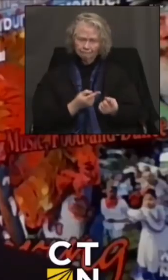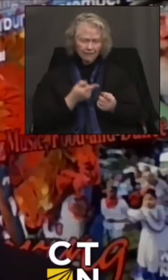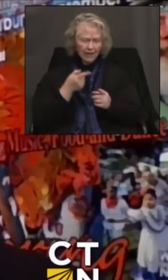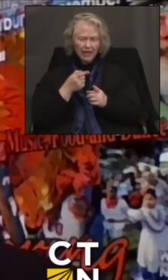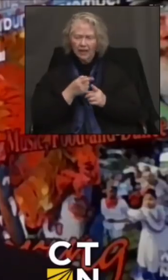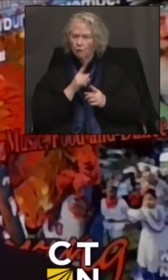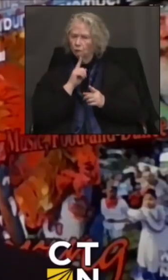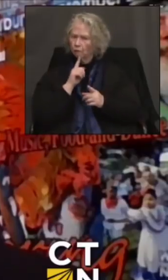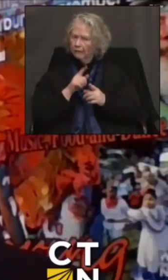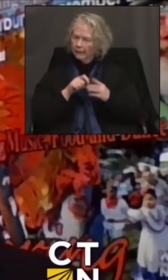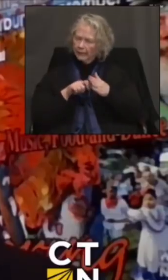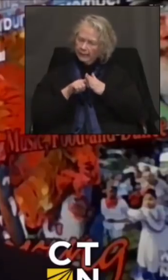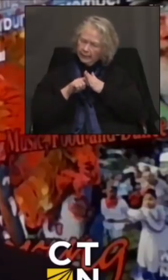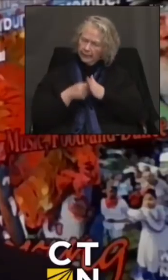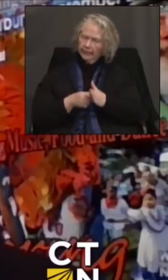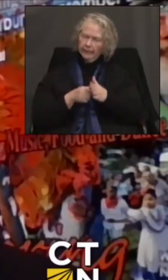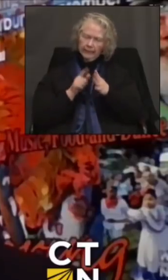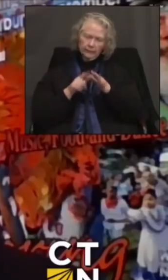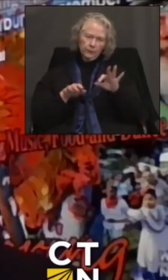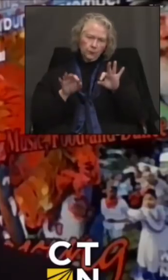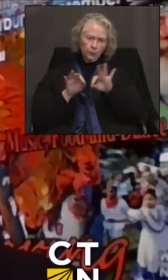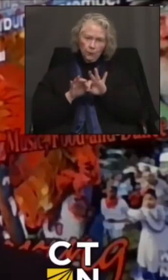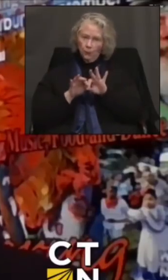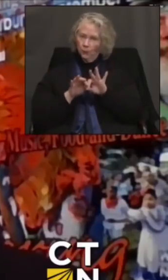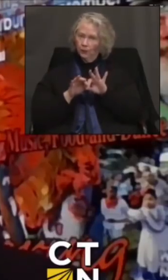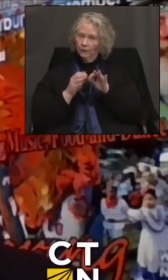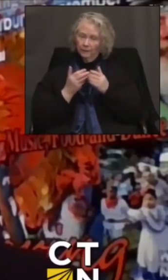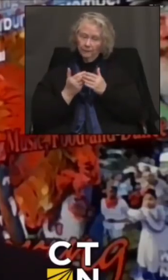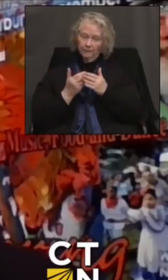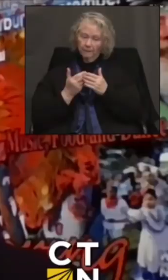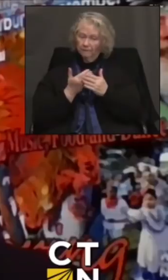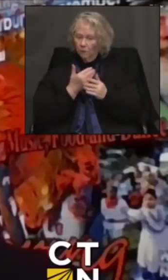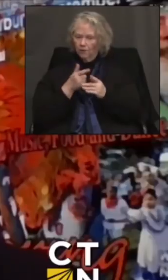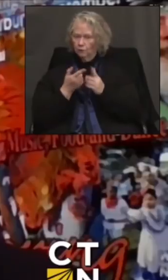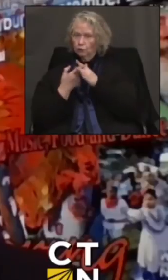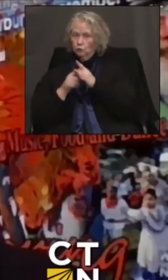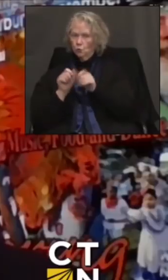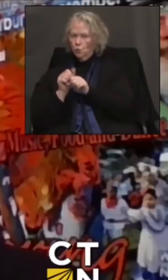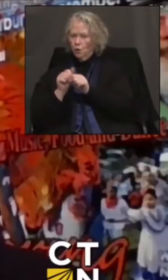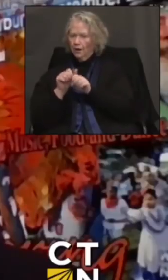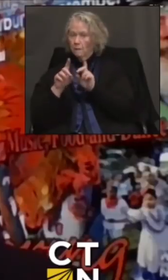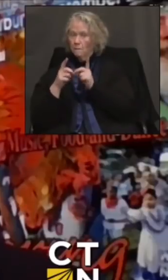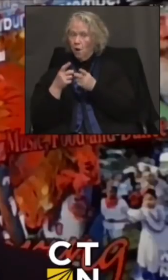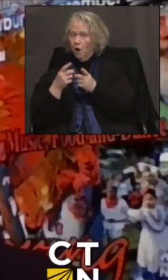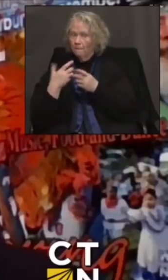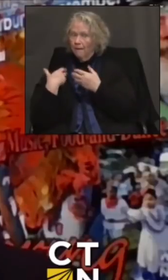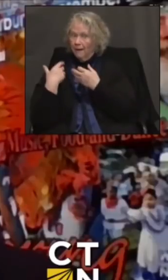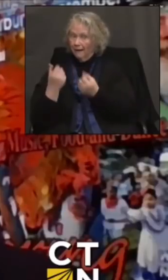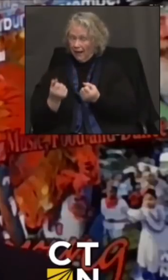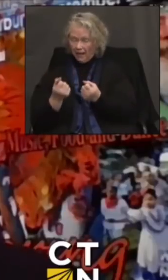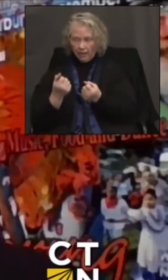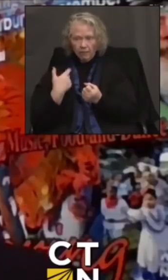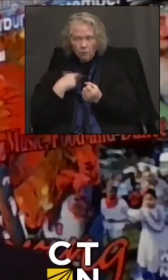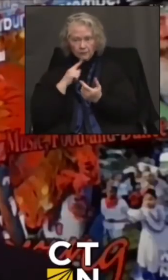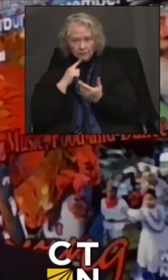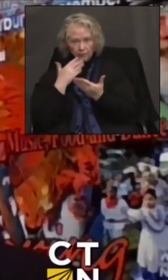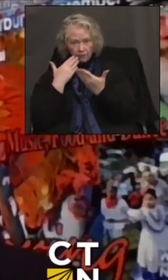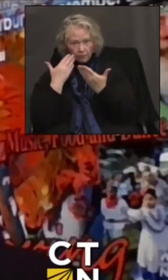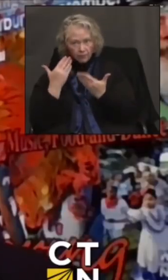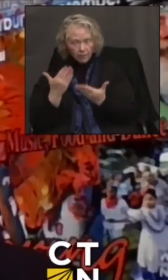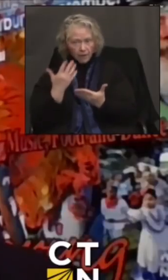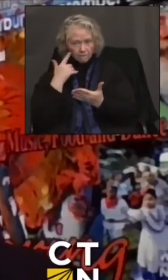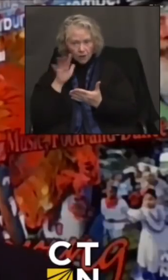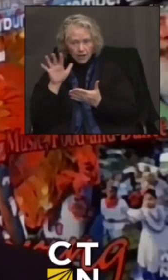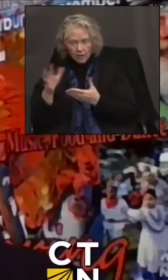a key liaison long before he's been associated with the Department of Health. And I wanted to make sure that I thanked him for his